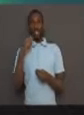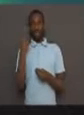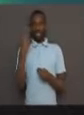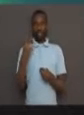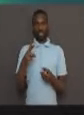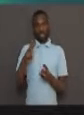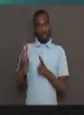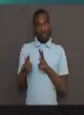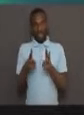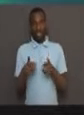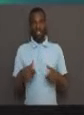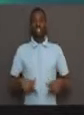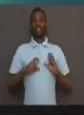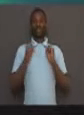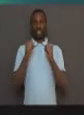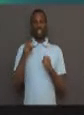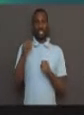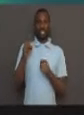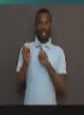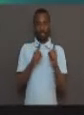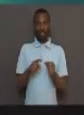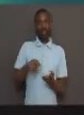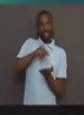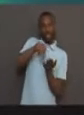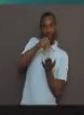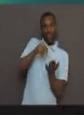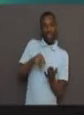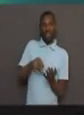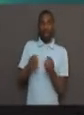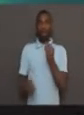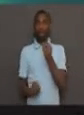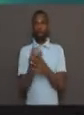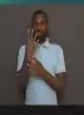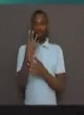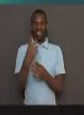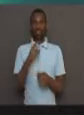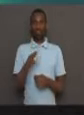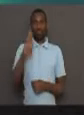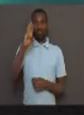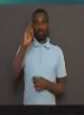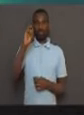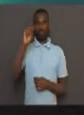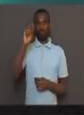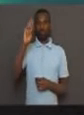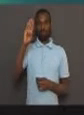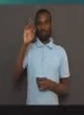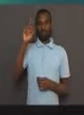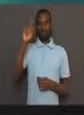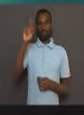called neutron bombardment or induced fission.